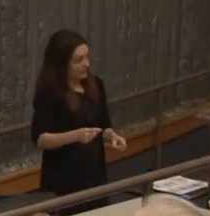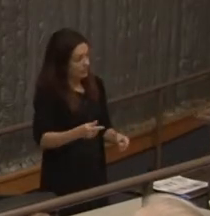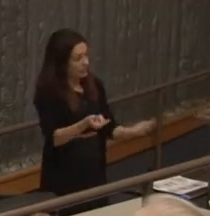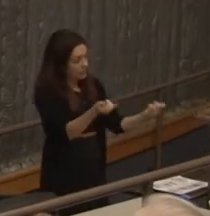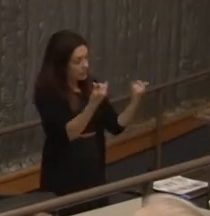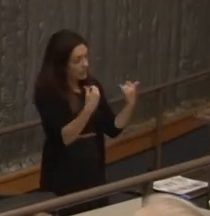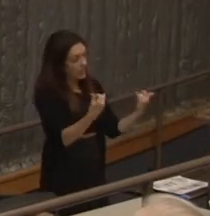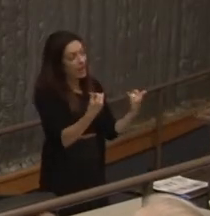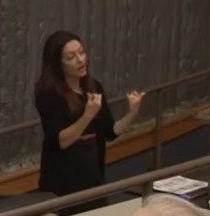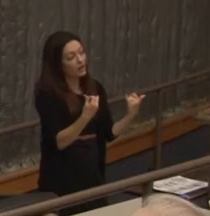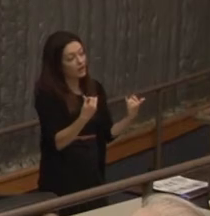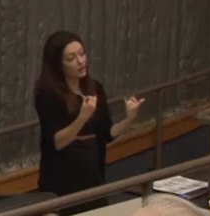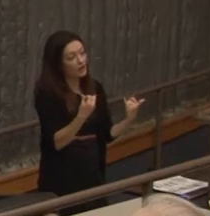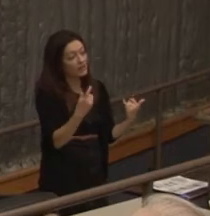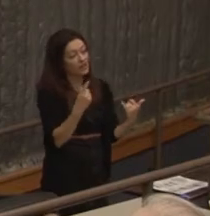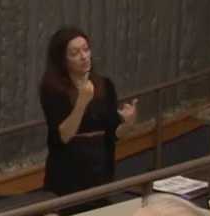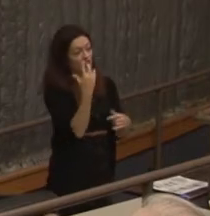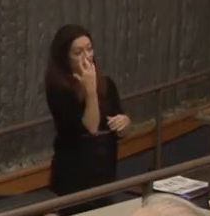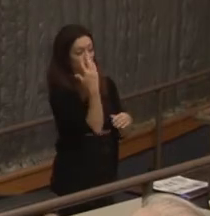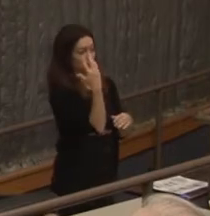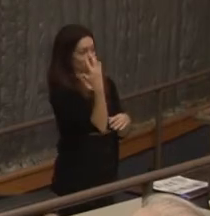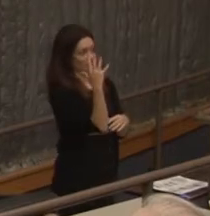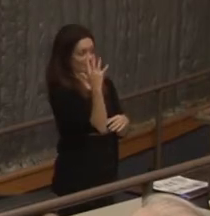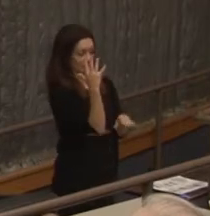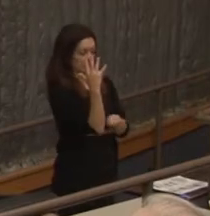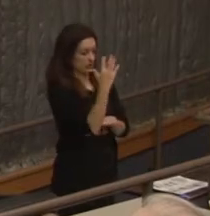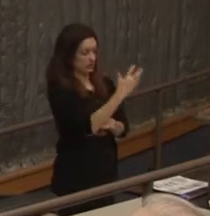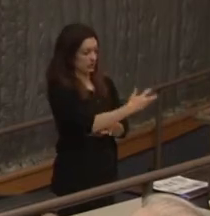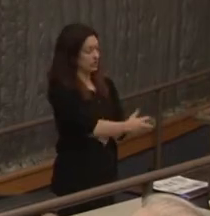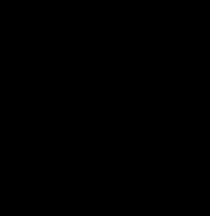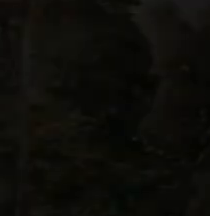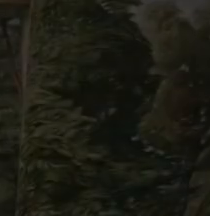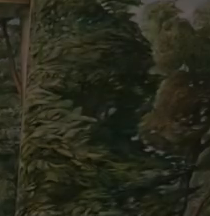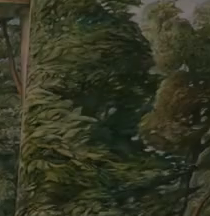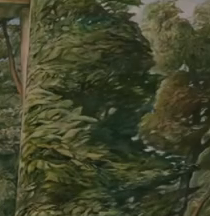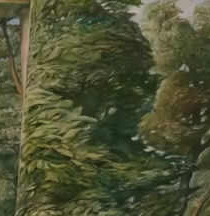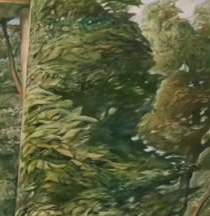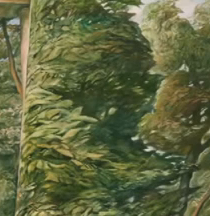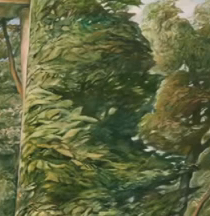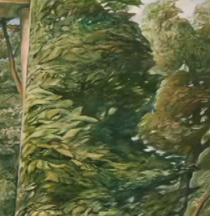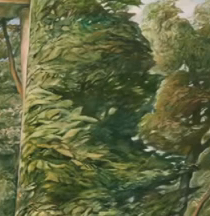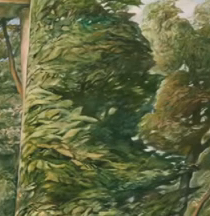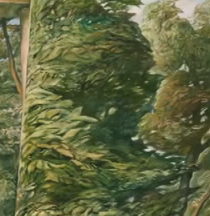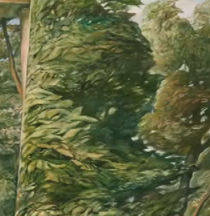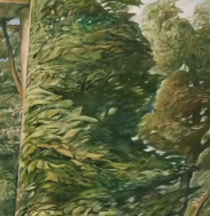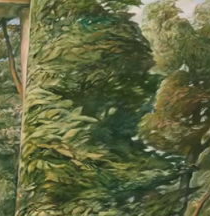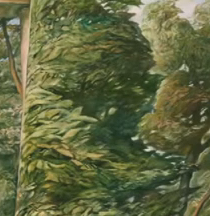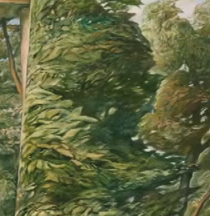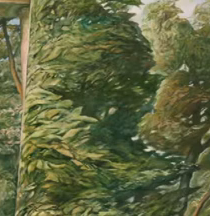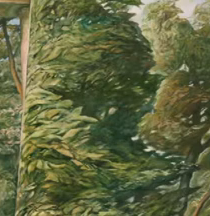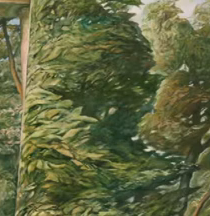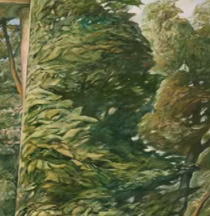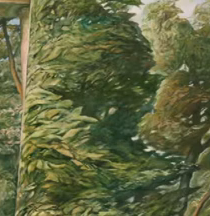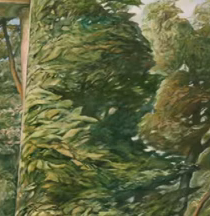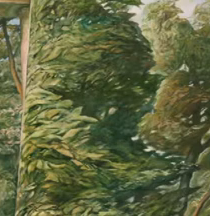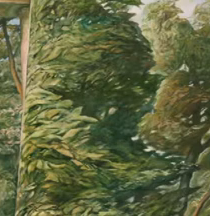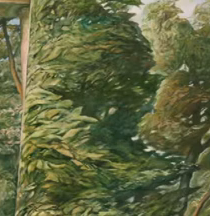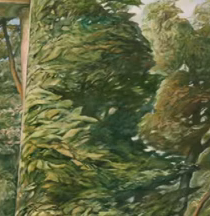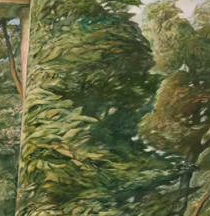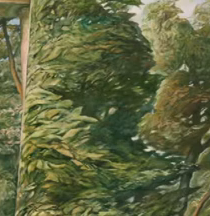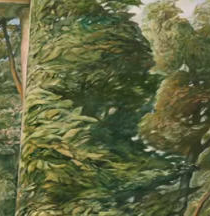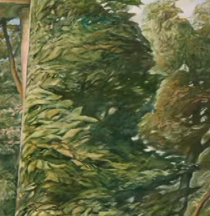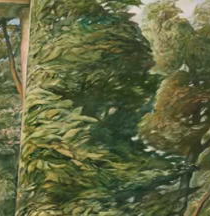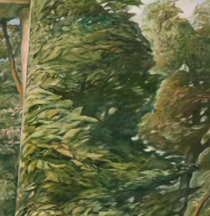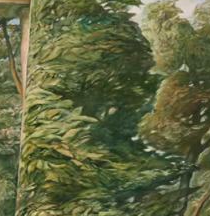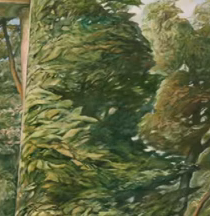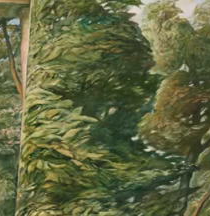trees and get them out of the way, and we can see what lies beneath. Here is the candle. L'hadlik ne'er